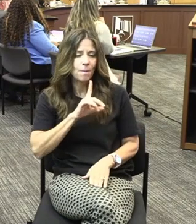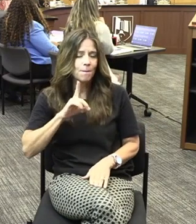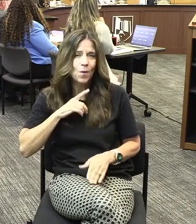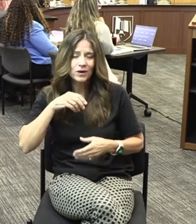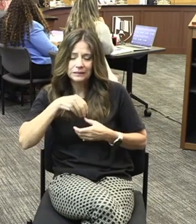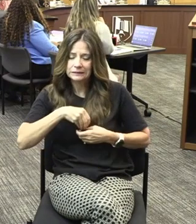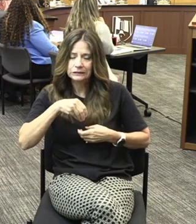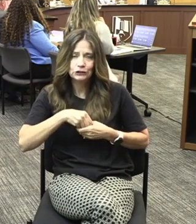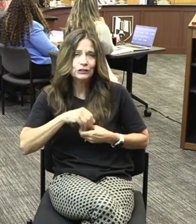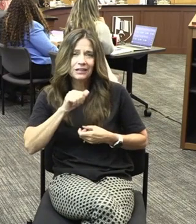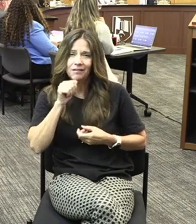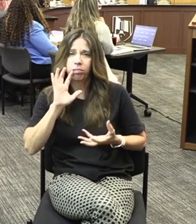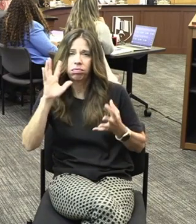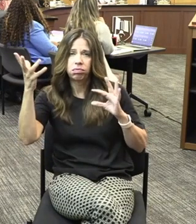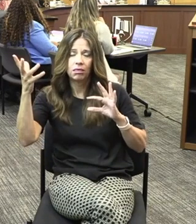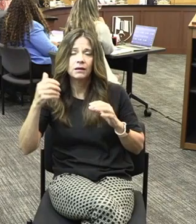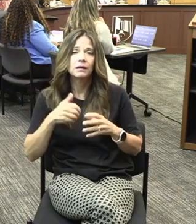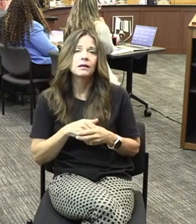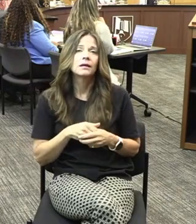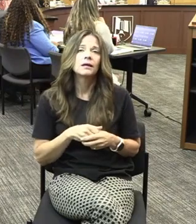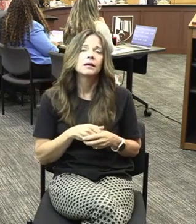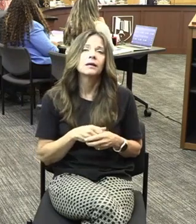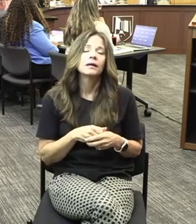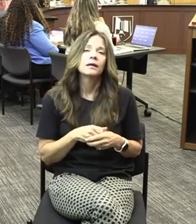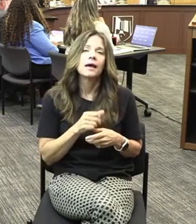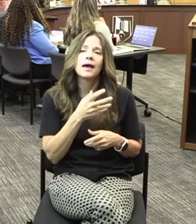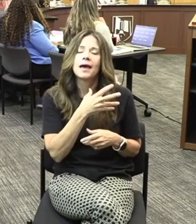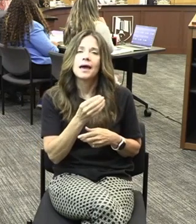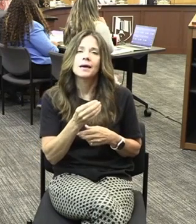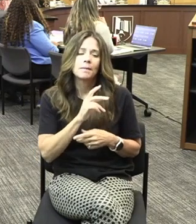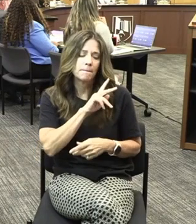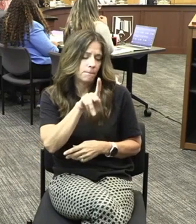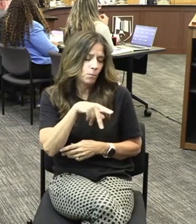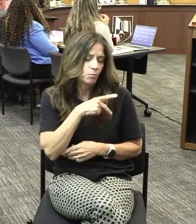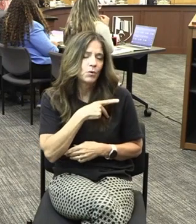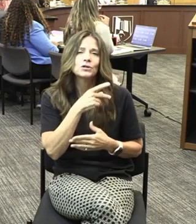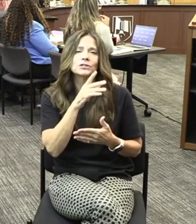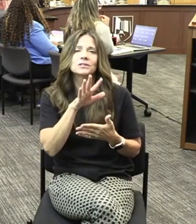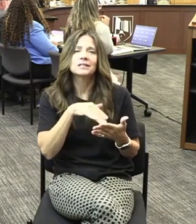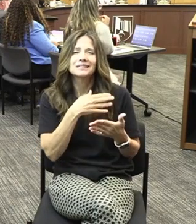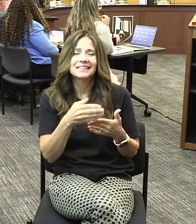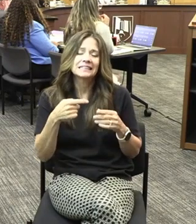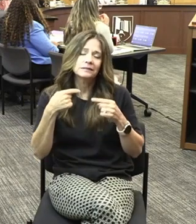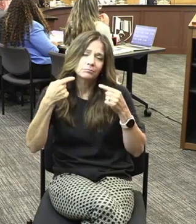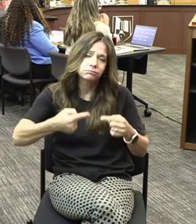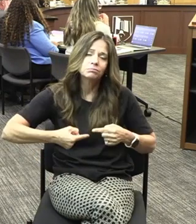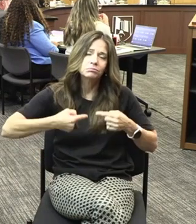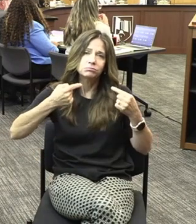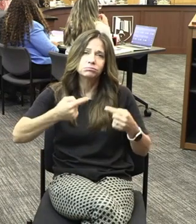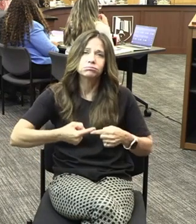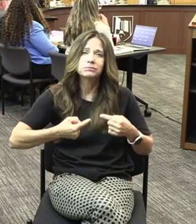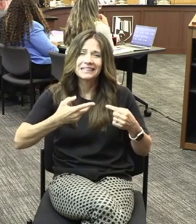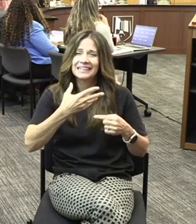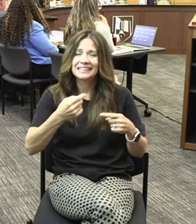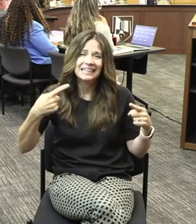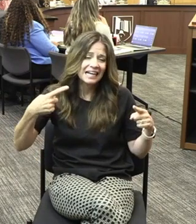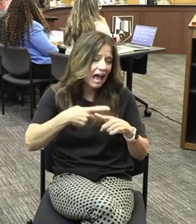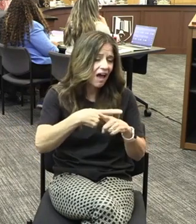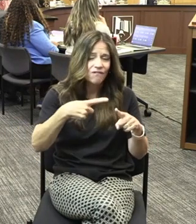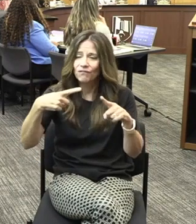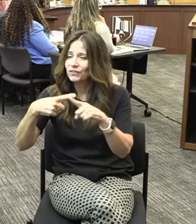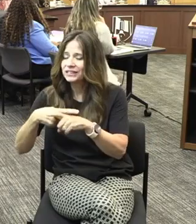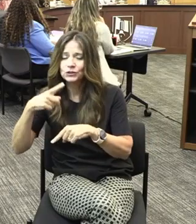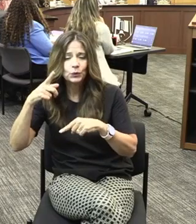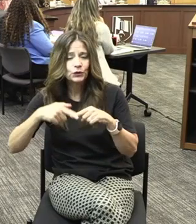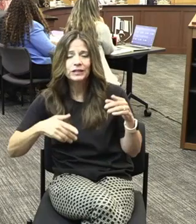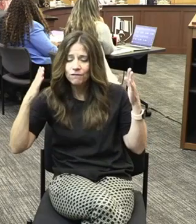dysfunction, divided by factions, personal agendas, ongoing conflicts that made it difficult to focus on the university's